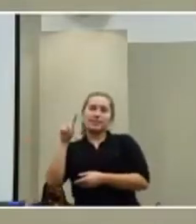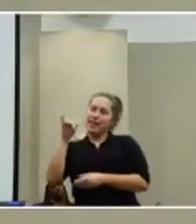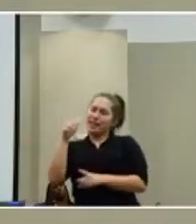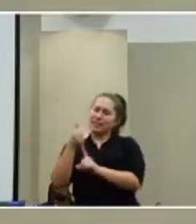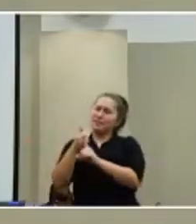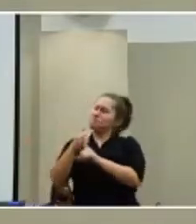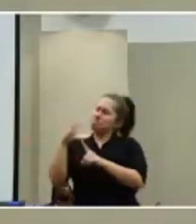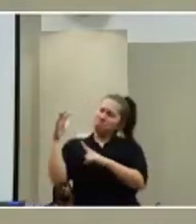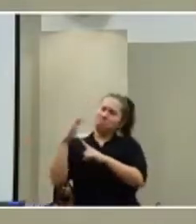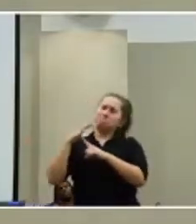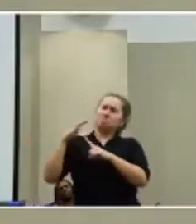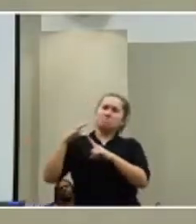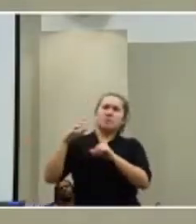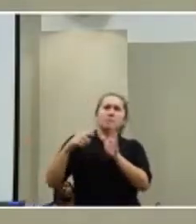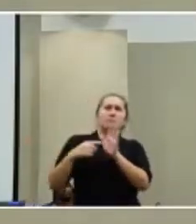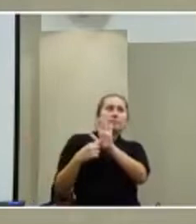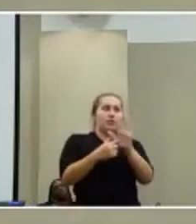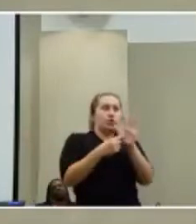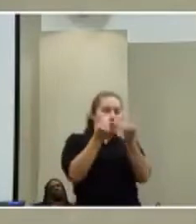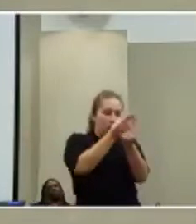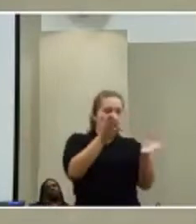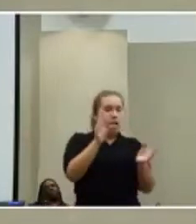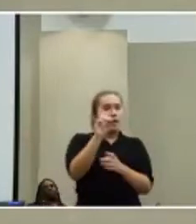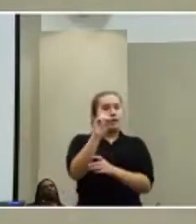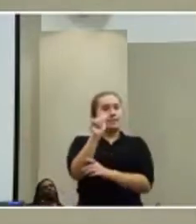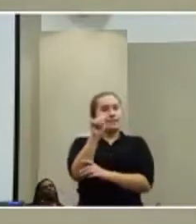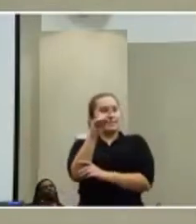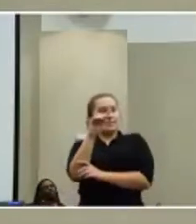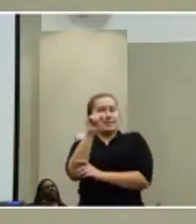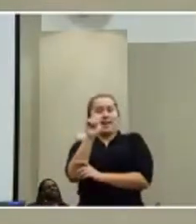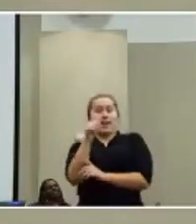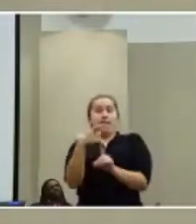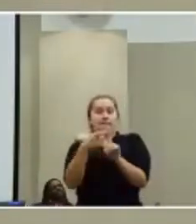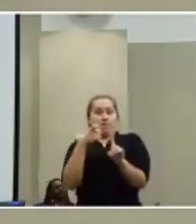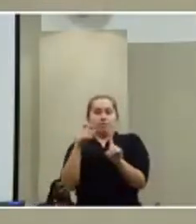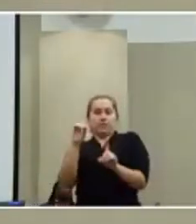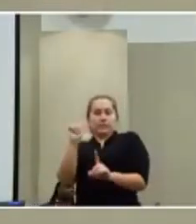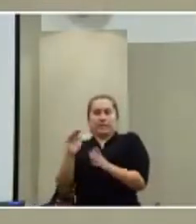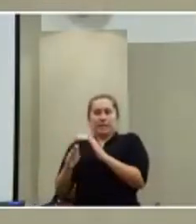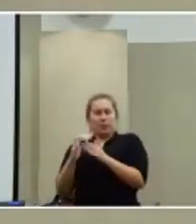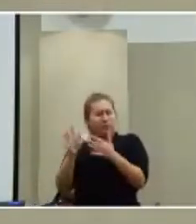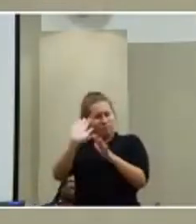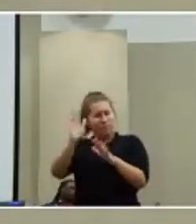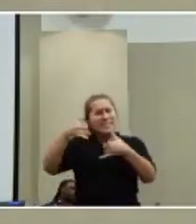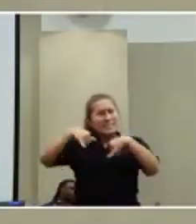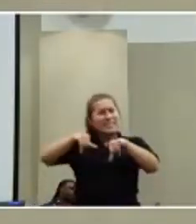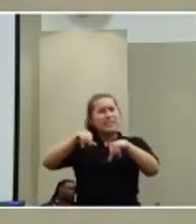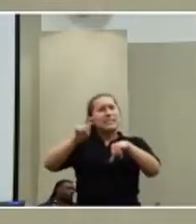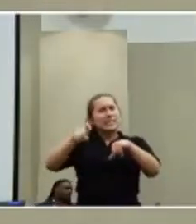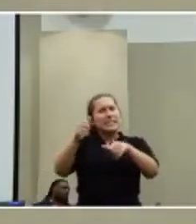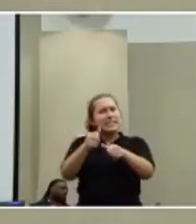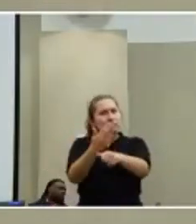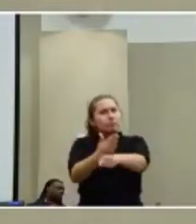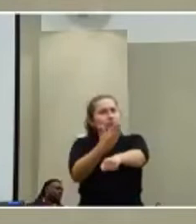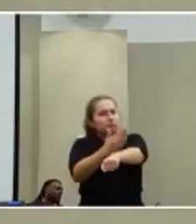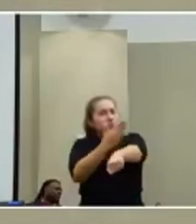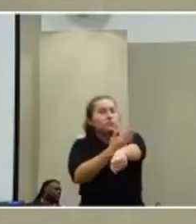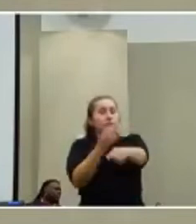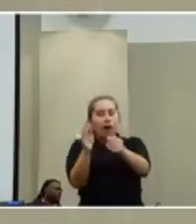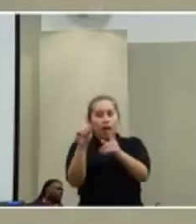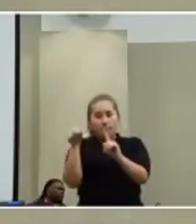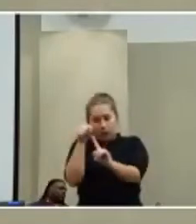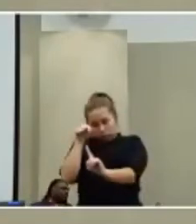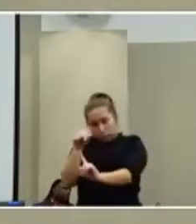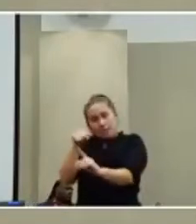in disability data in many places. But still, progress is needed on accessibility data. Again, without